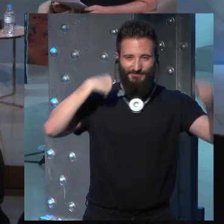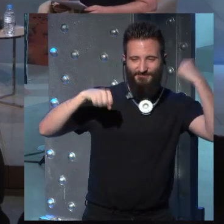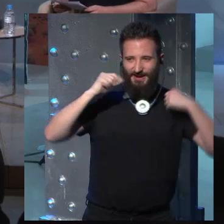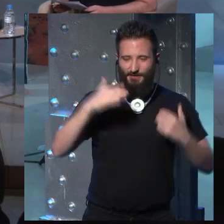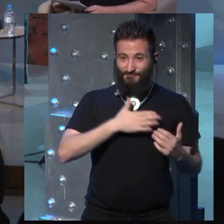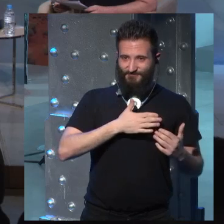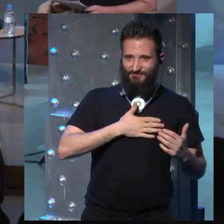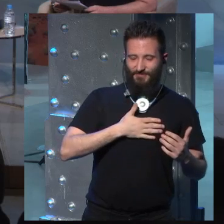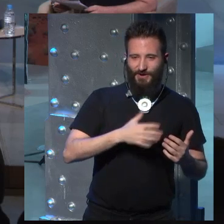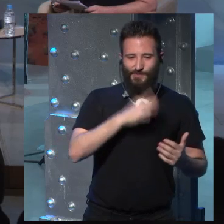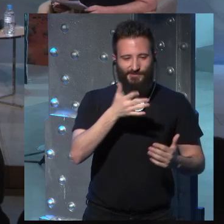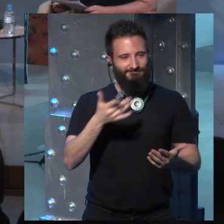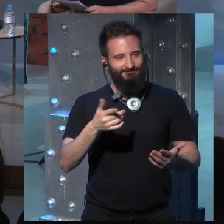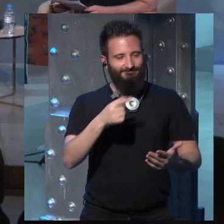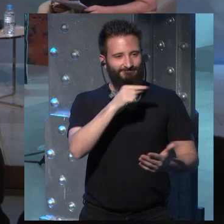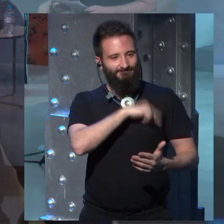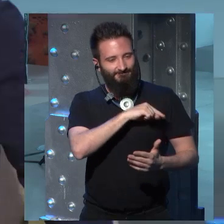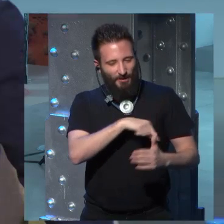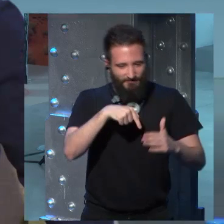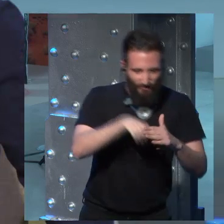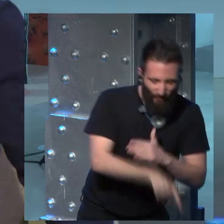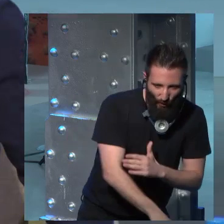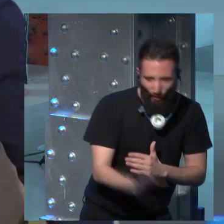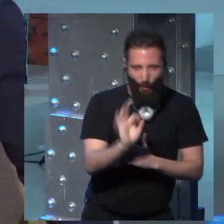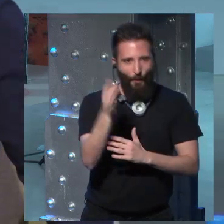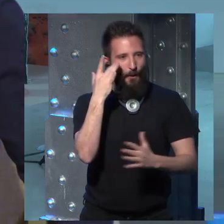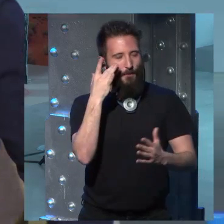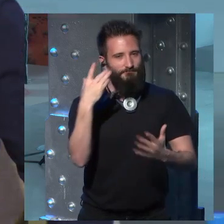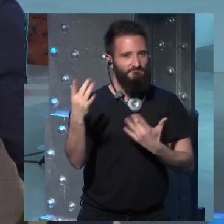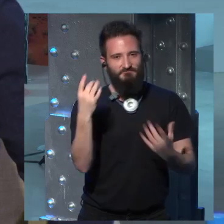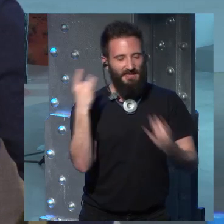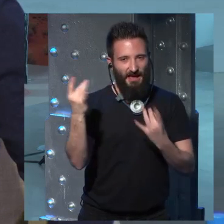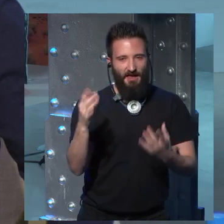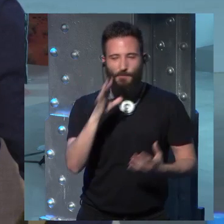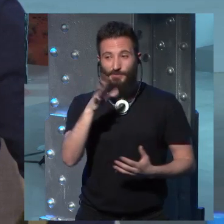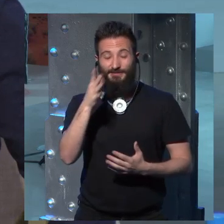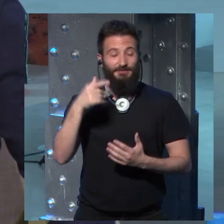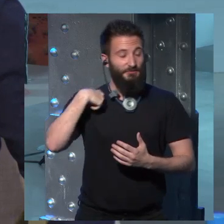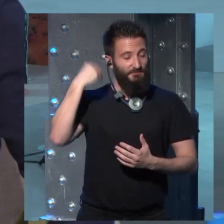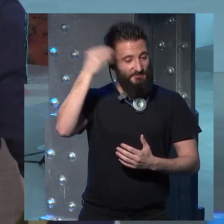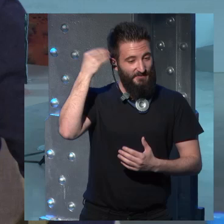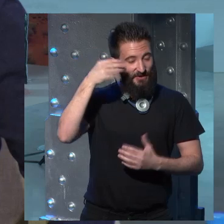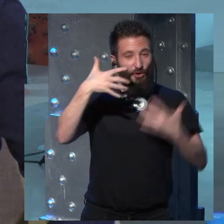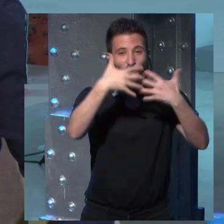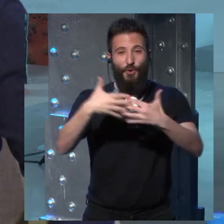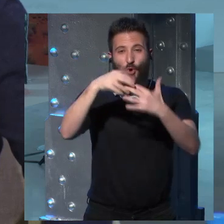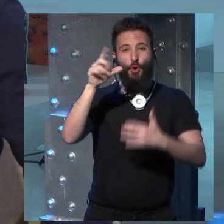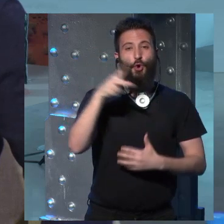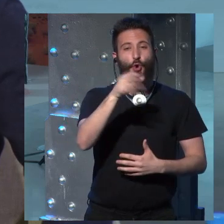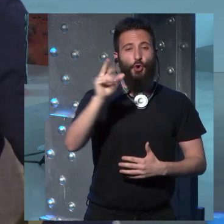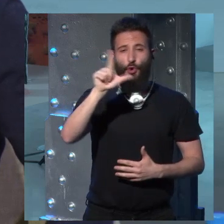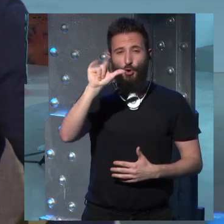I've been in Hollywood too long. You start to underestimate the audience's willingness to think and engage